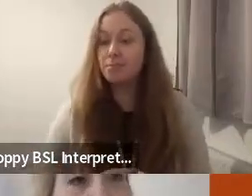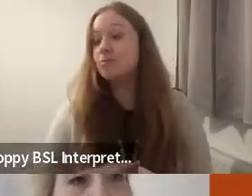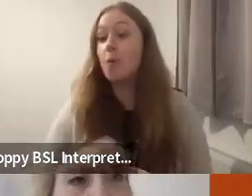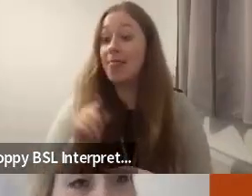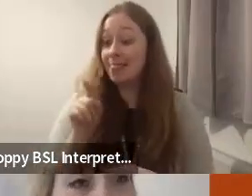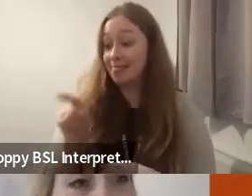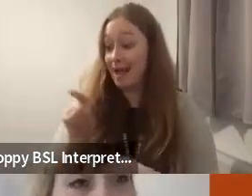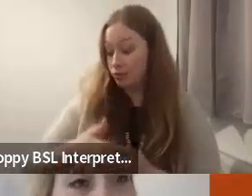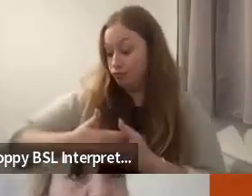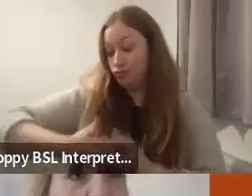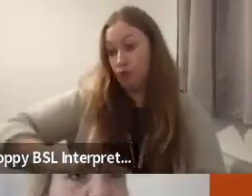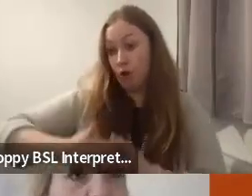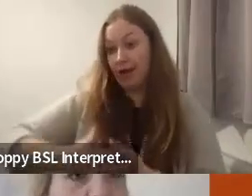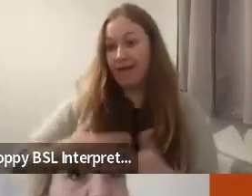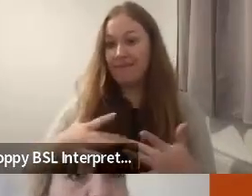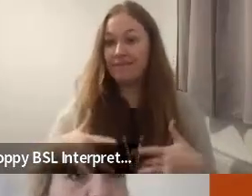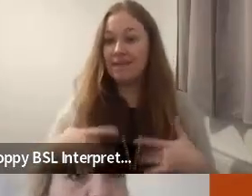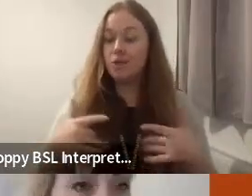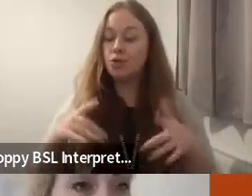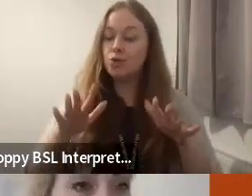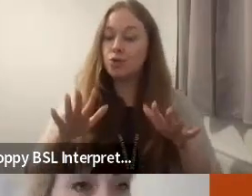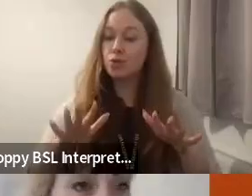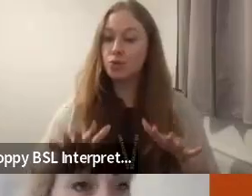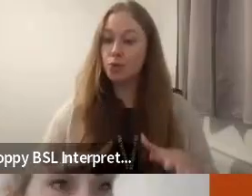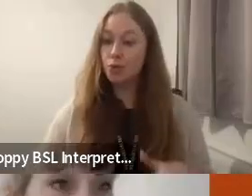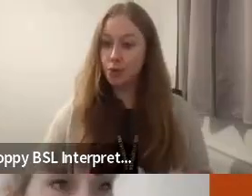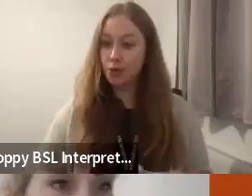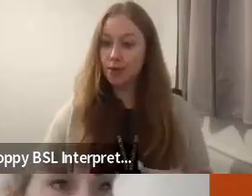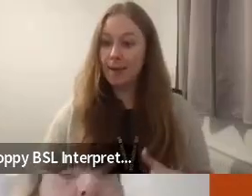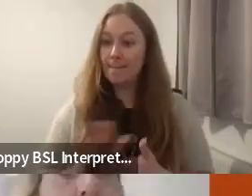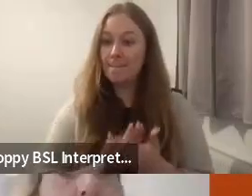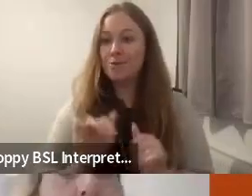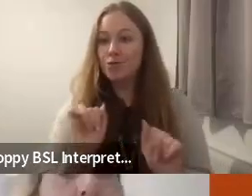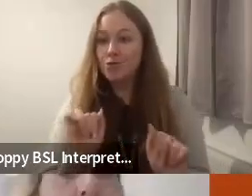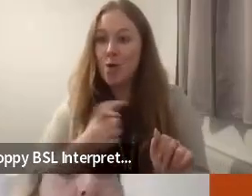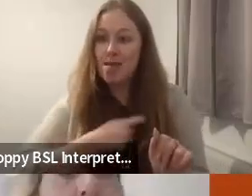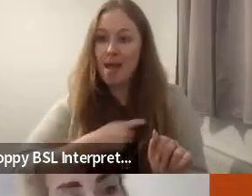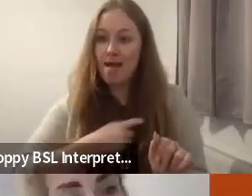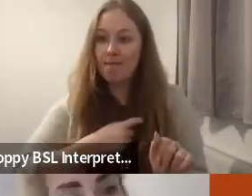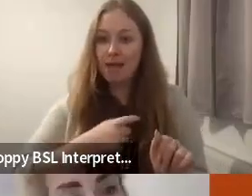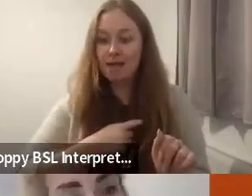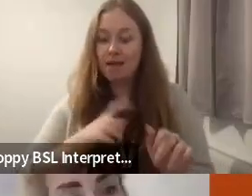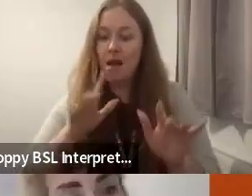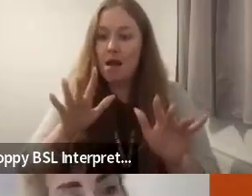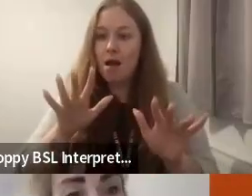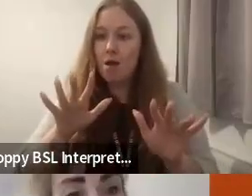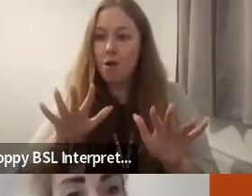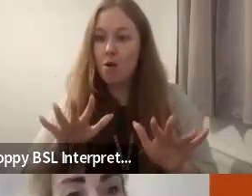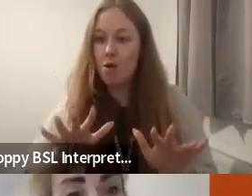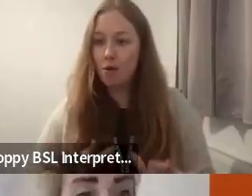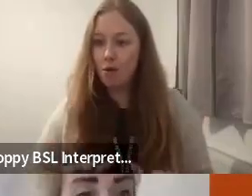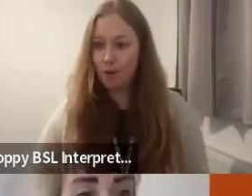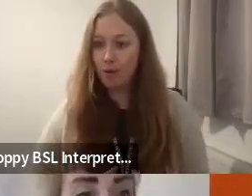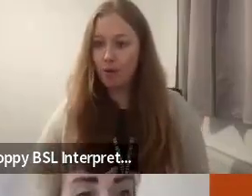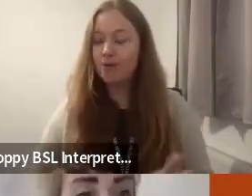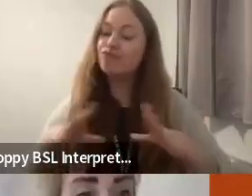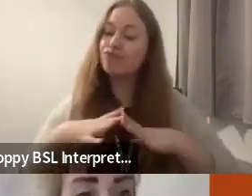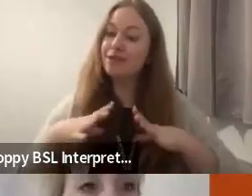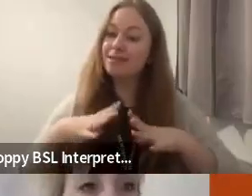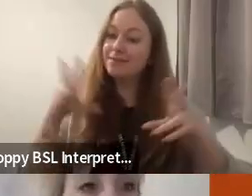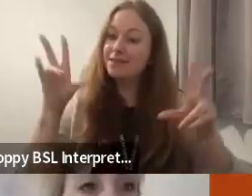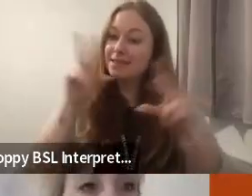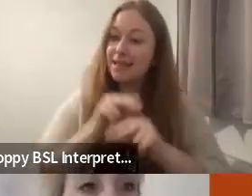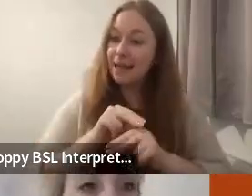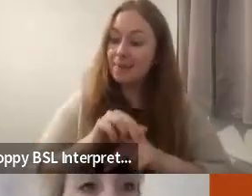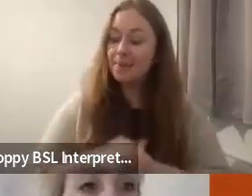quite soothing to be able to settle the central nervous system, to comfort it, to settle it down, ready for sleep.